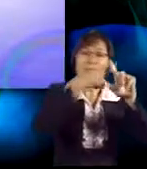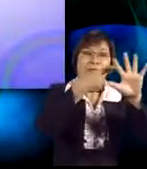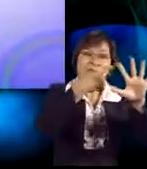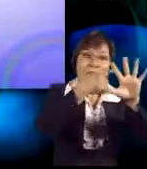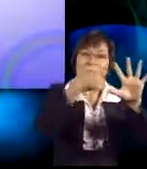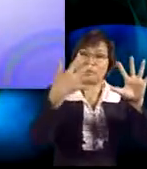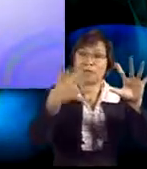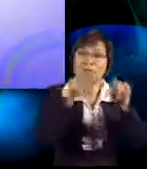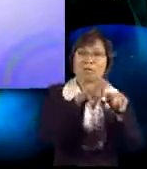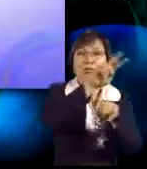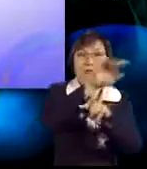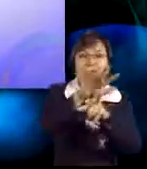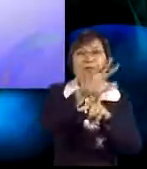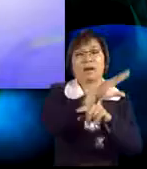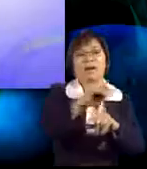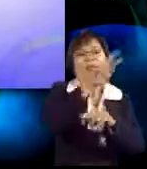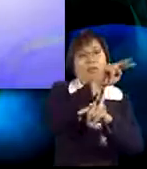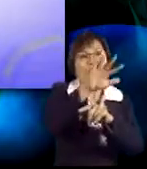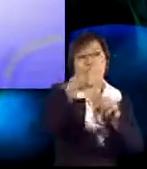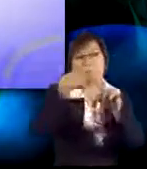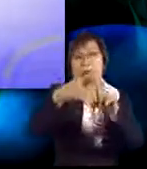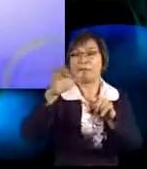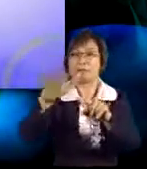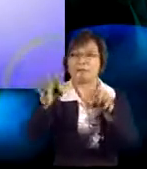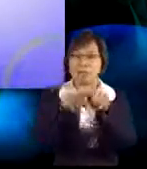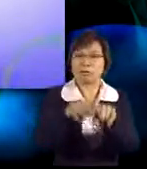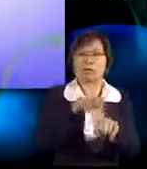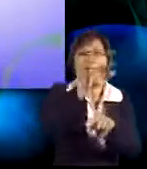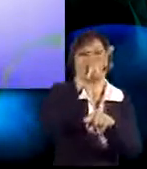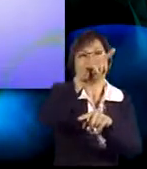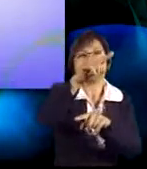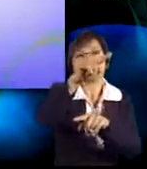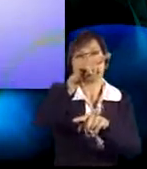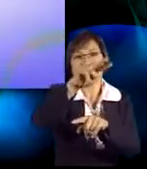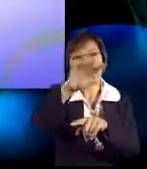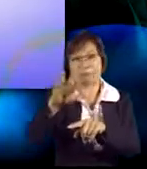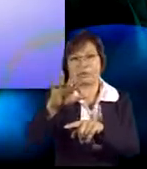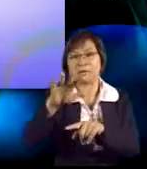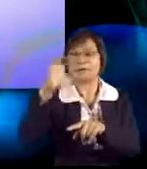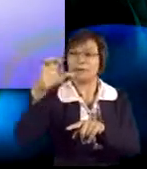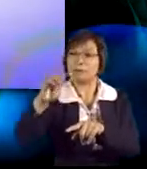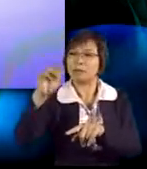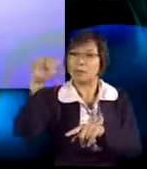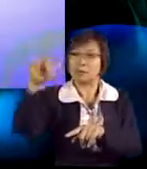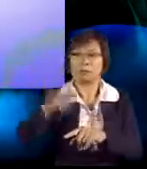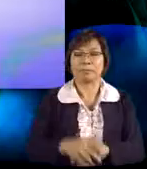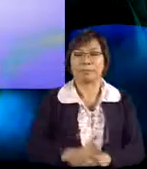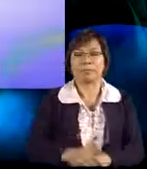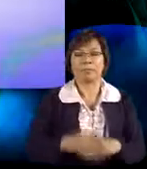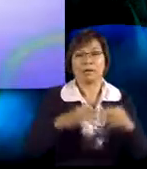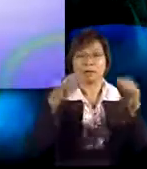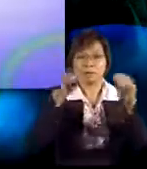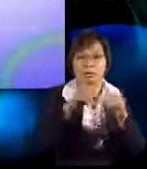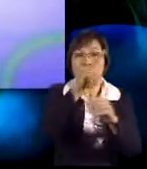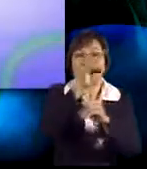to 25. And 25 multiplied by 5 equals to 125 centimeter cubic. The volume